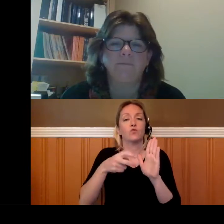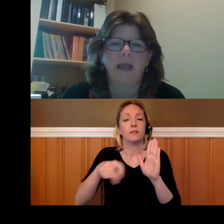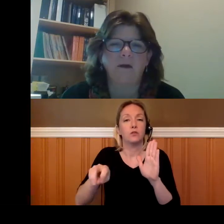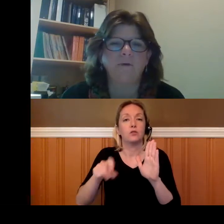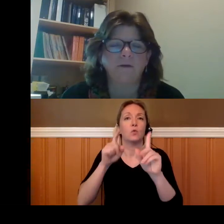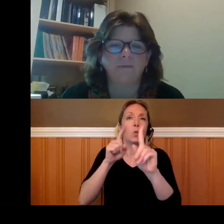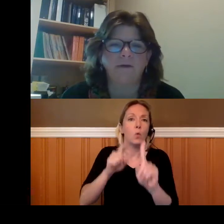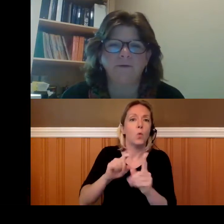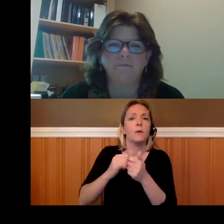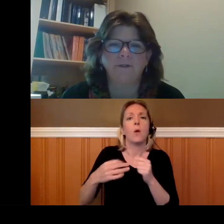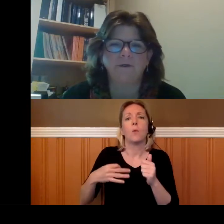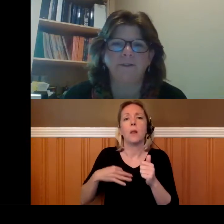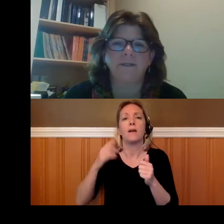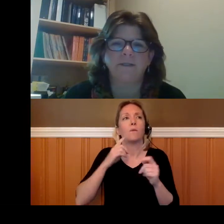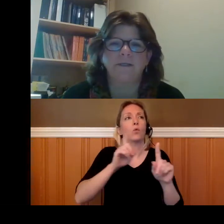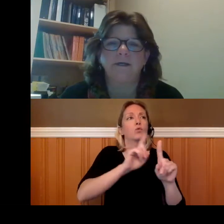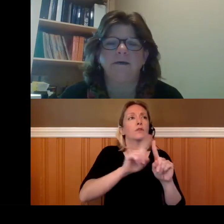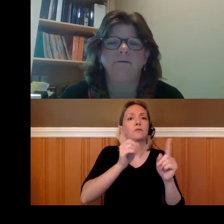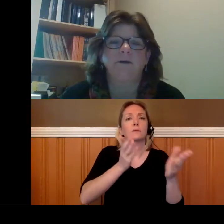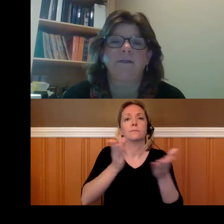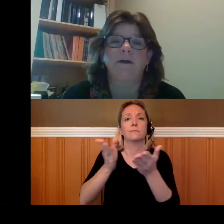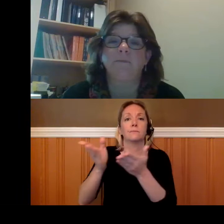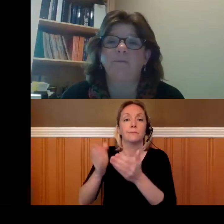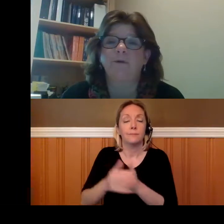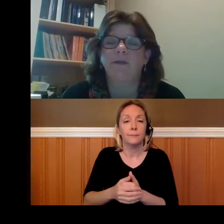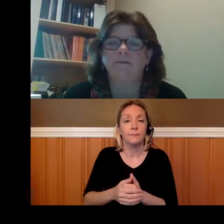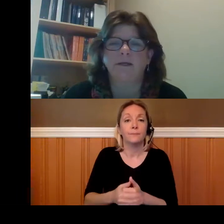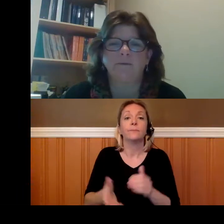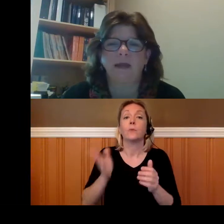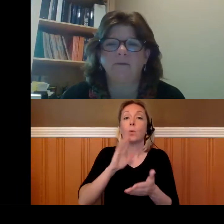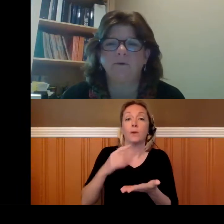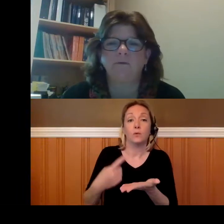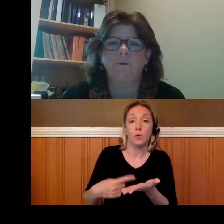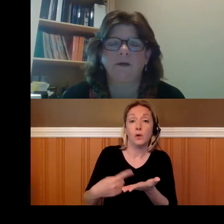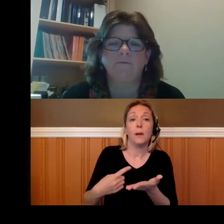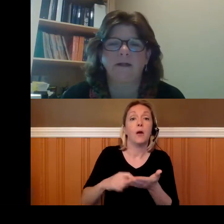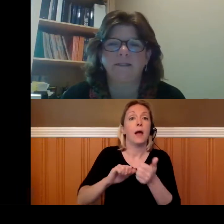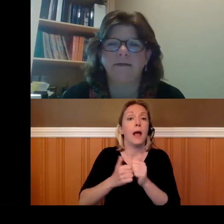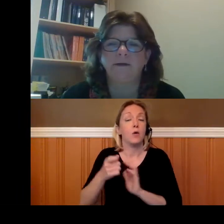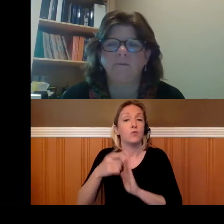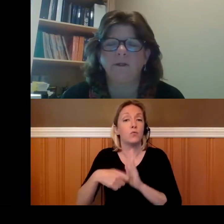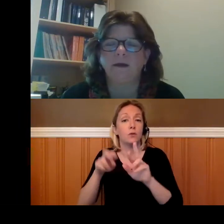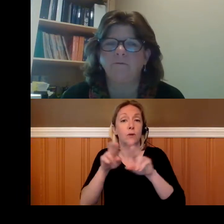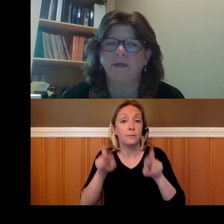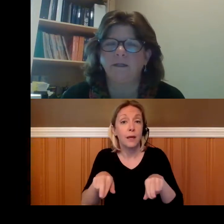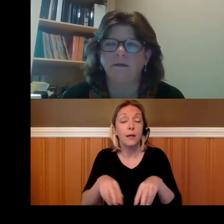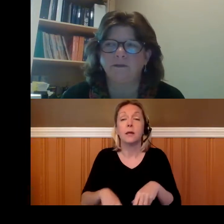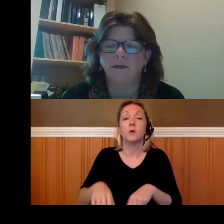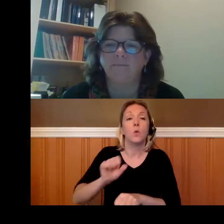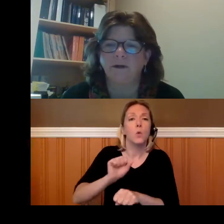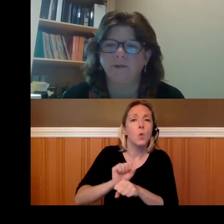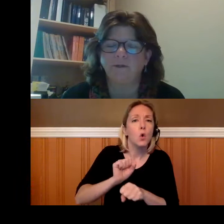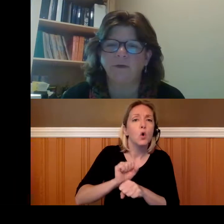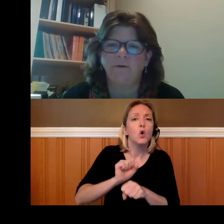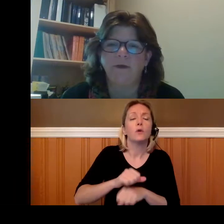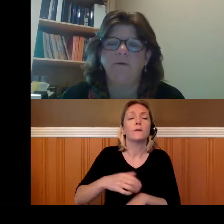different services? We're going to talk about building that resume in the world of work and volunteering, and what that really looks like for our children. What